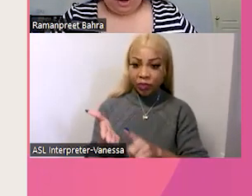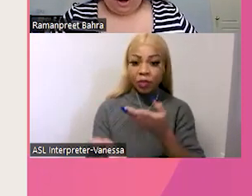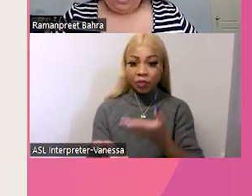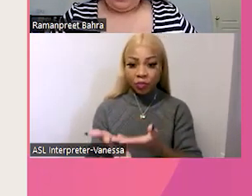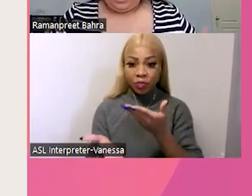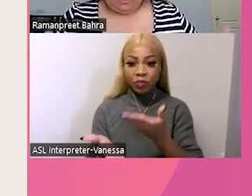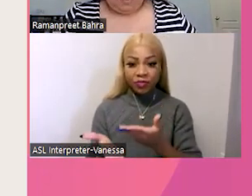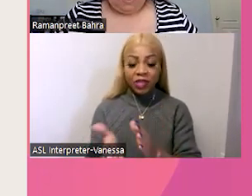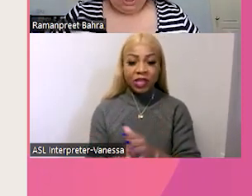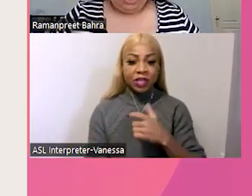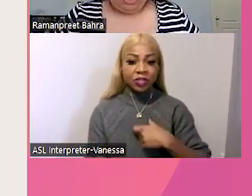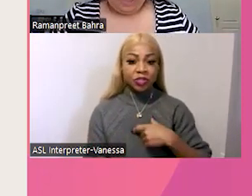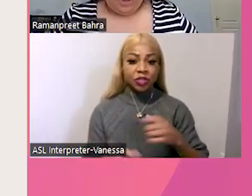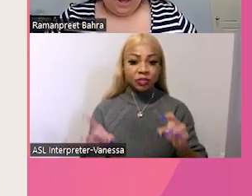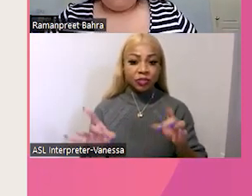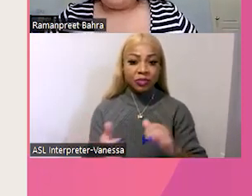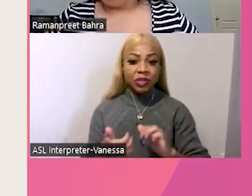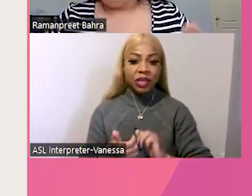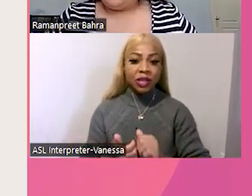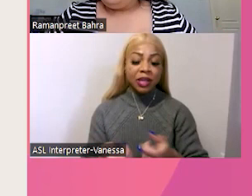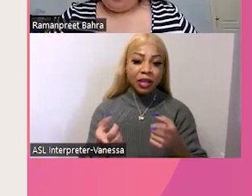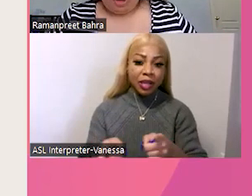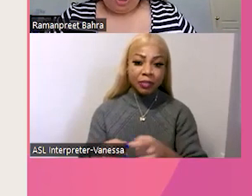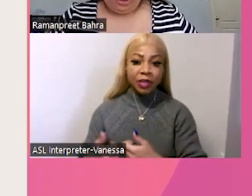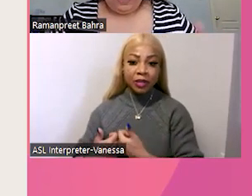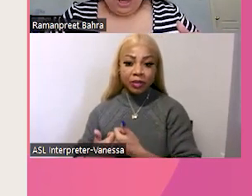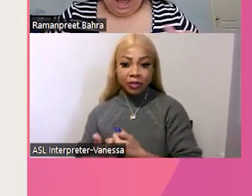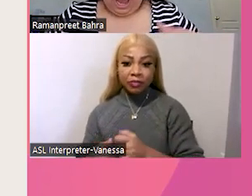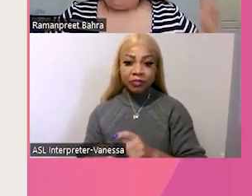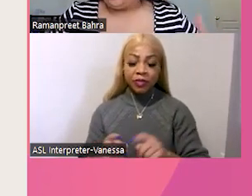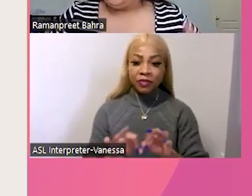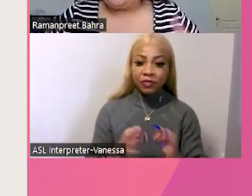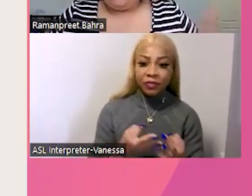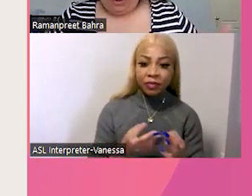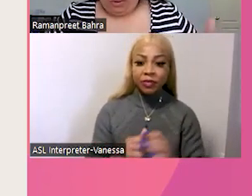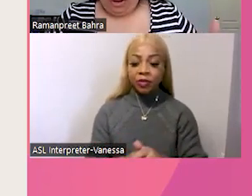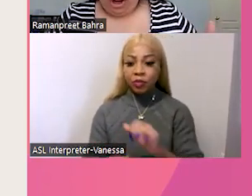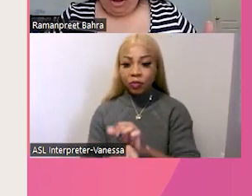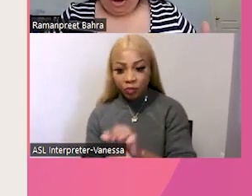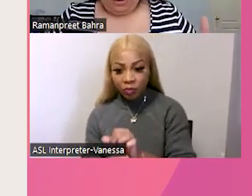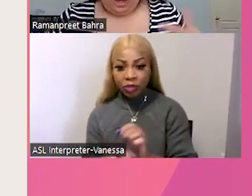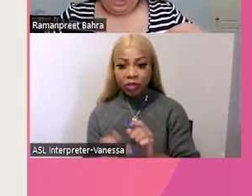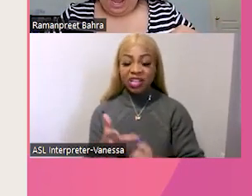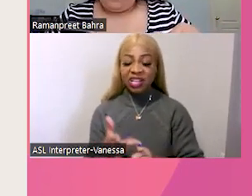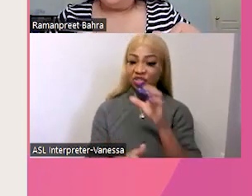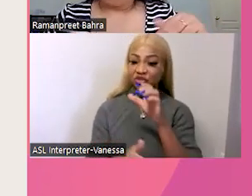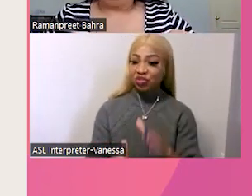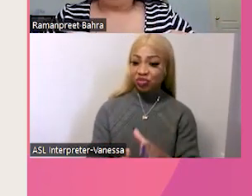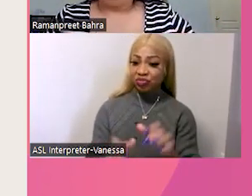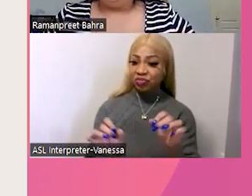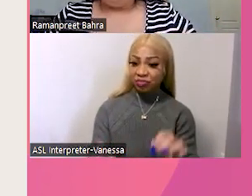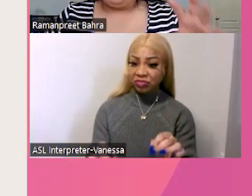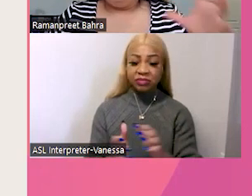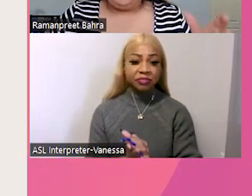violence occurs in intimate relationships, family or kinship circles, at work, and also with strangers, and can happen